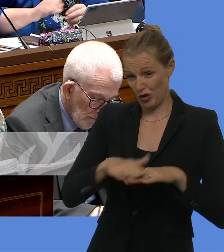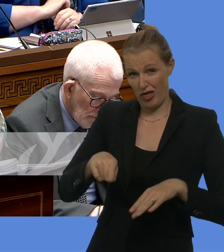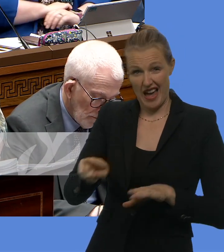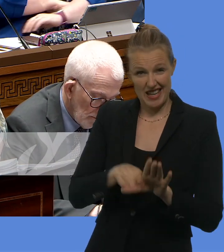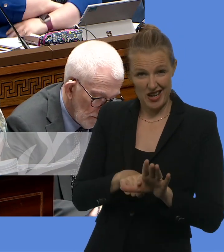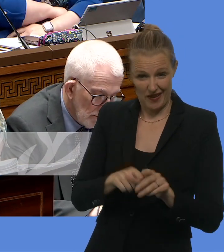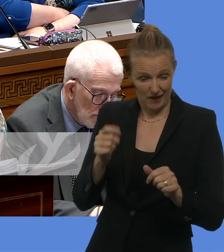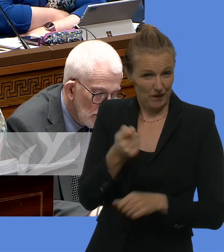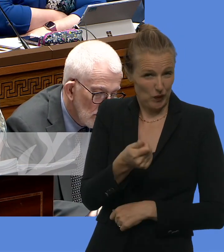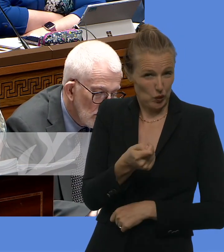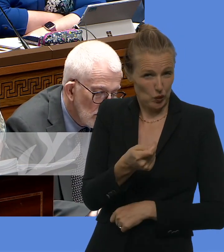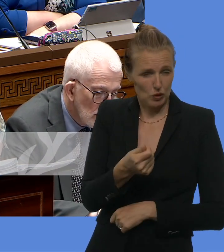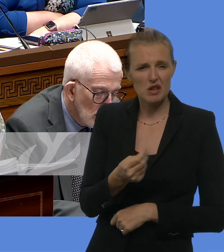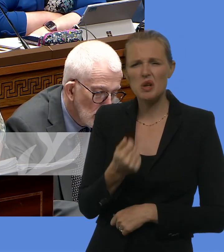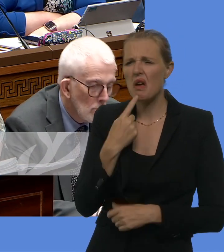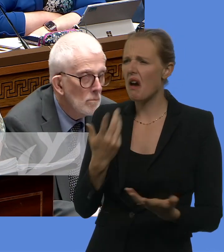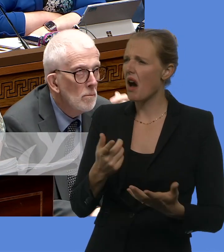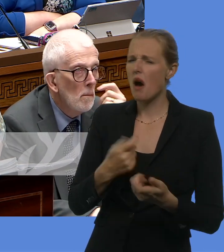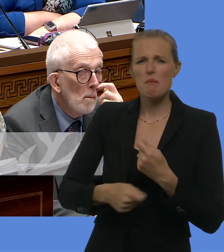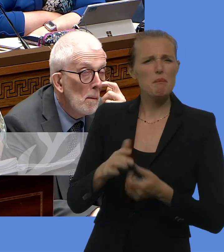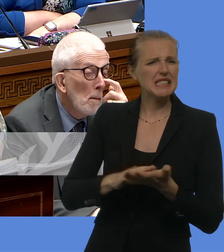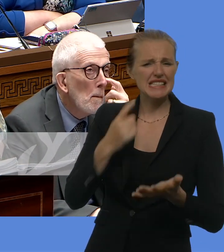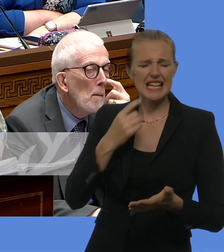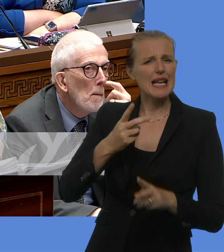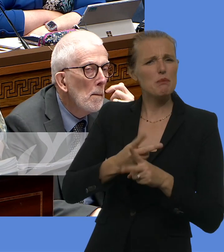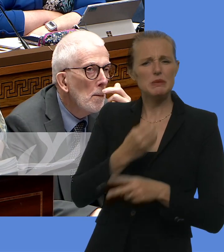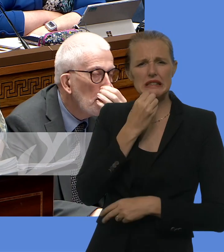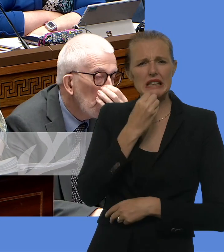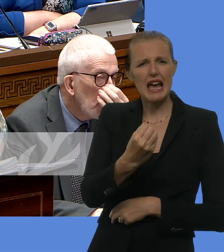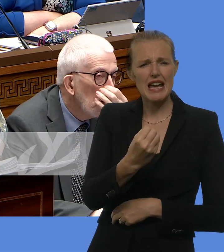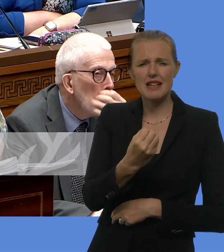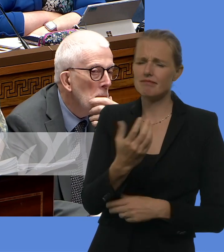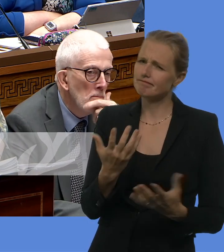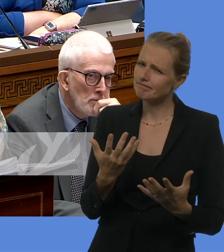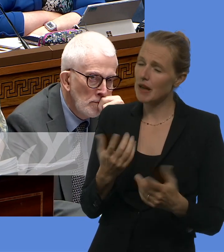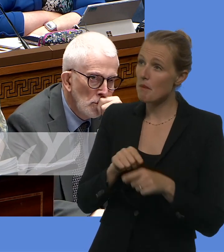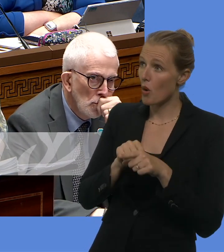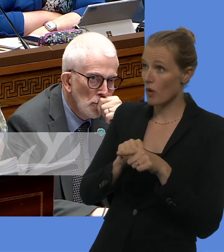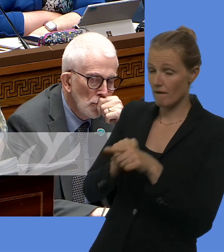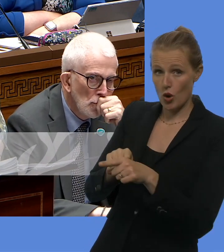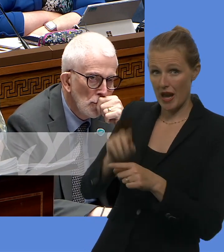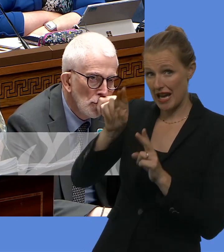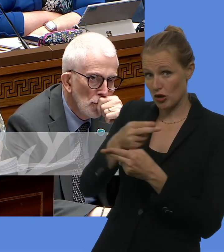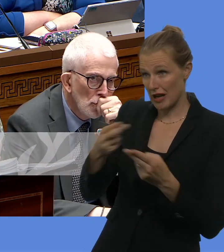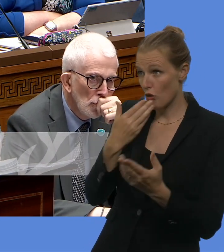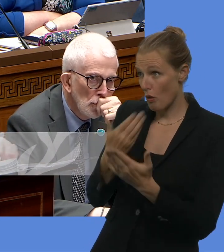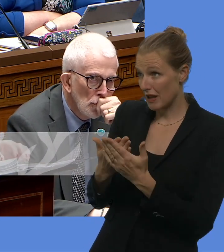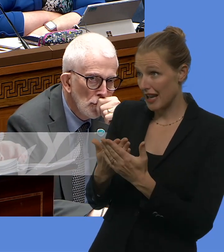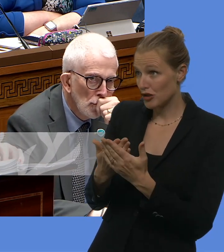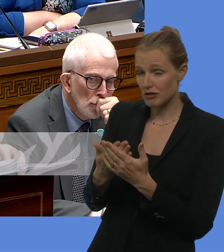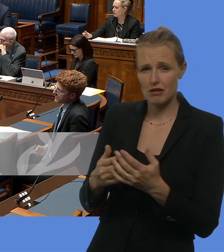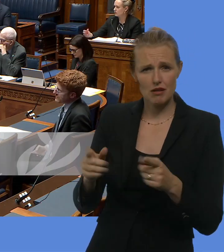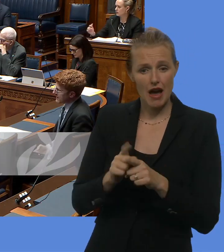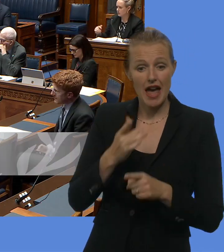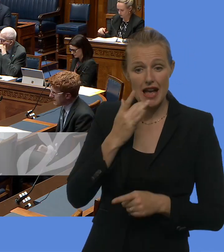Some may see that as a reason not to make a change, but as well as meeting our international obligations, raising the minimum age of criminal responsibility sends out,